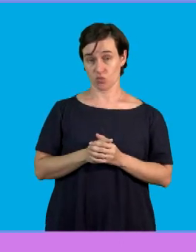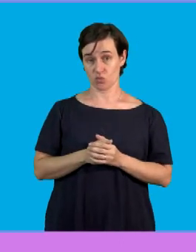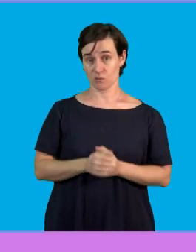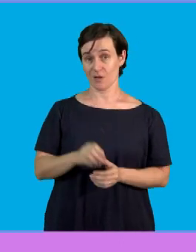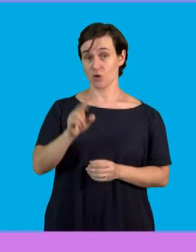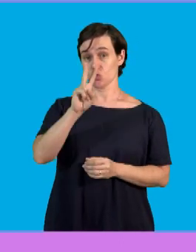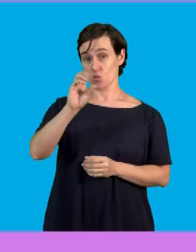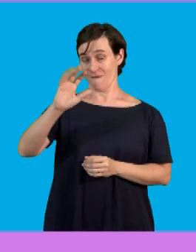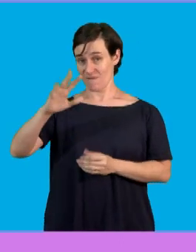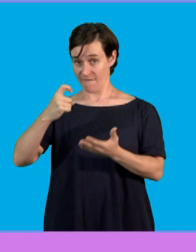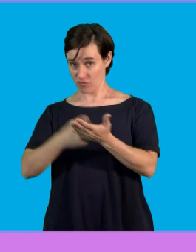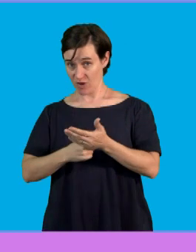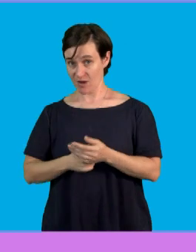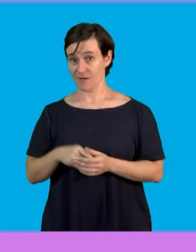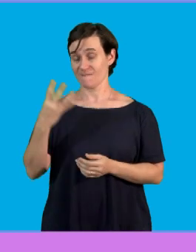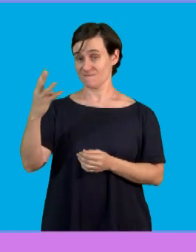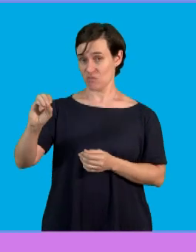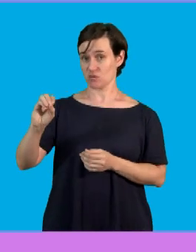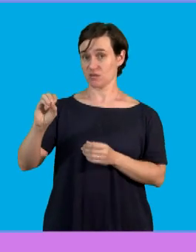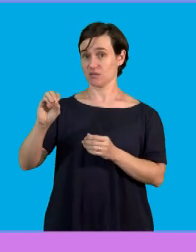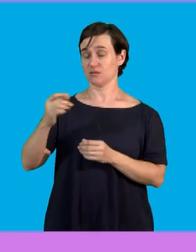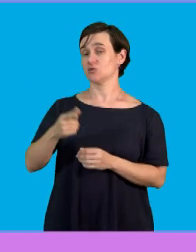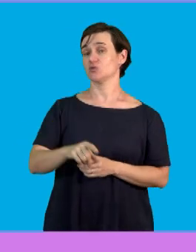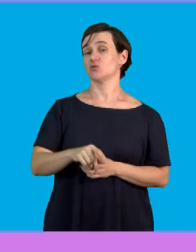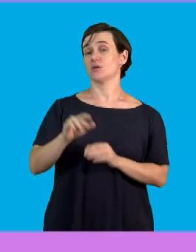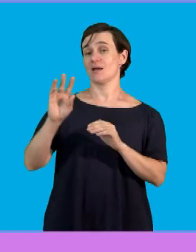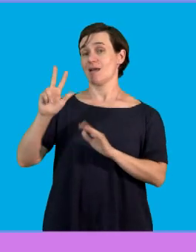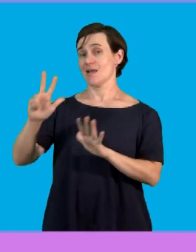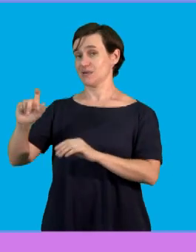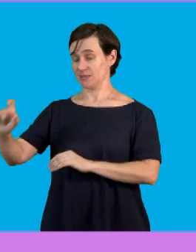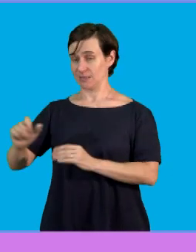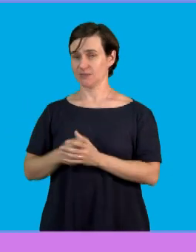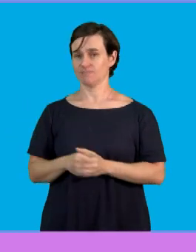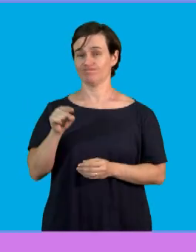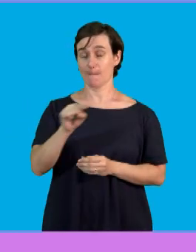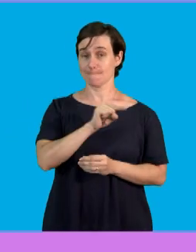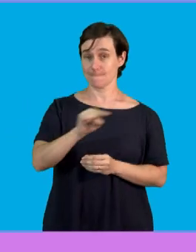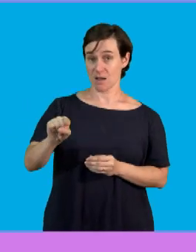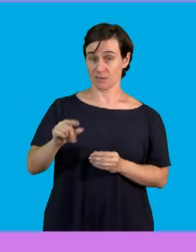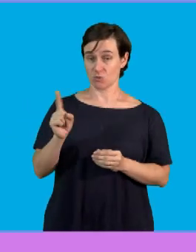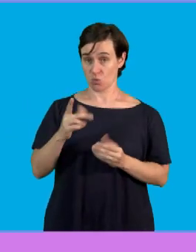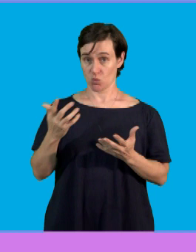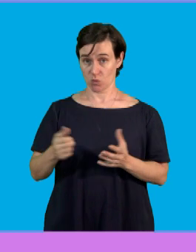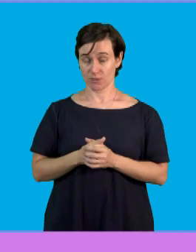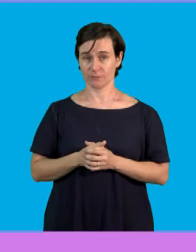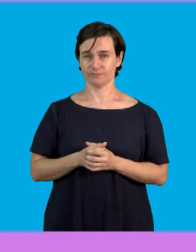6,205 rand 48 cents. So we are going to subtract that